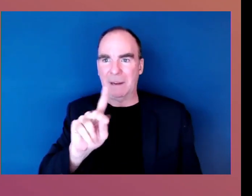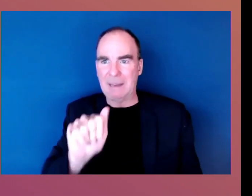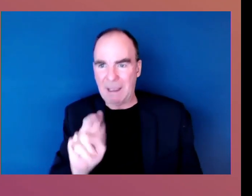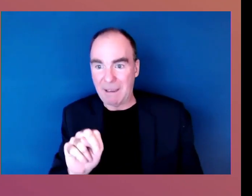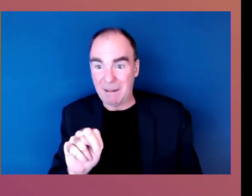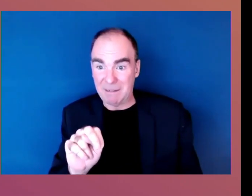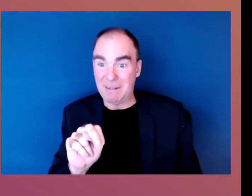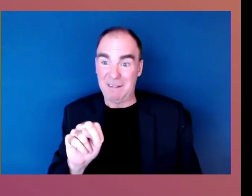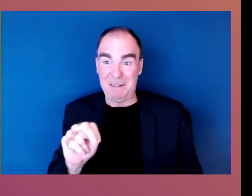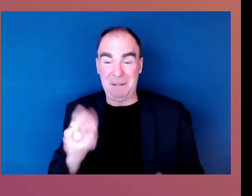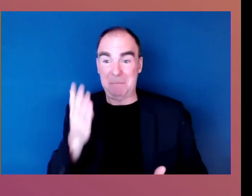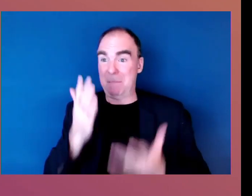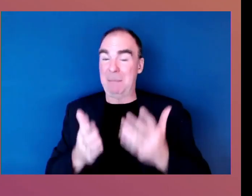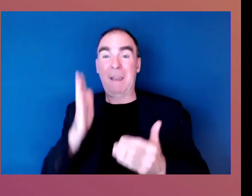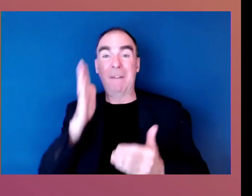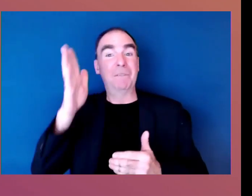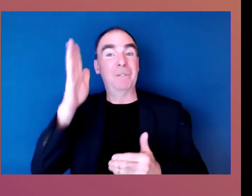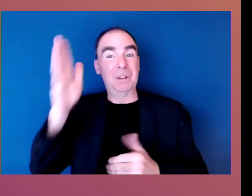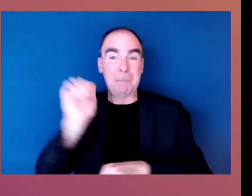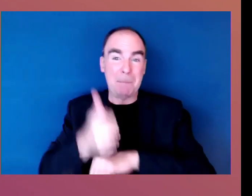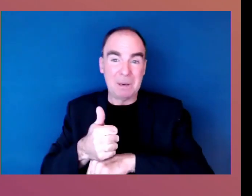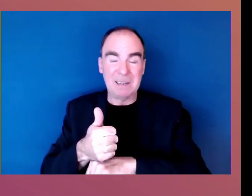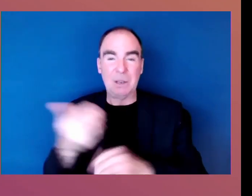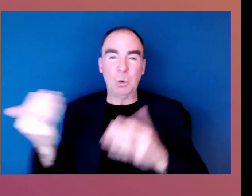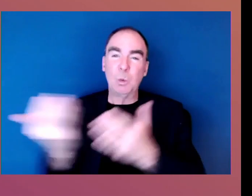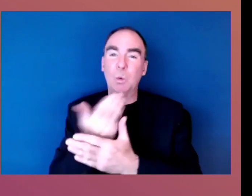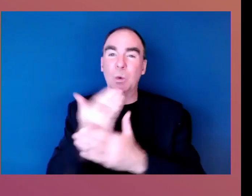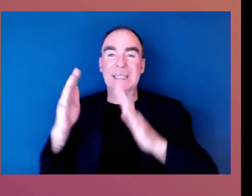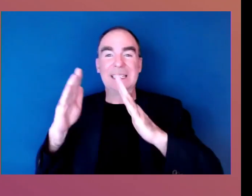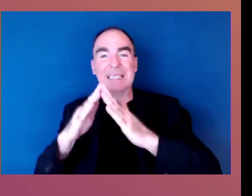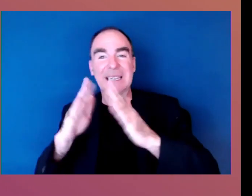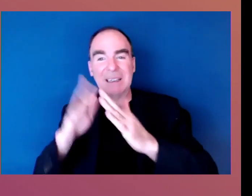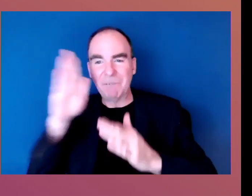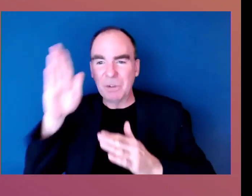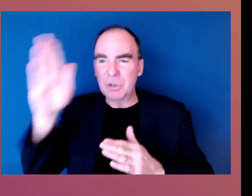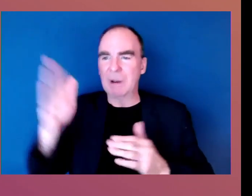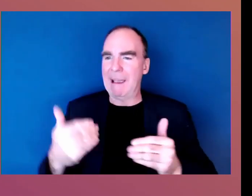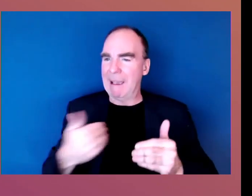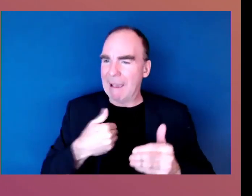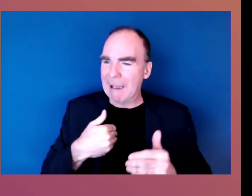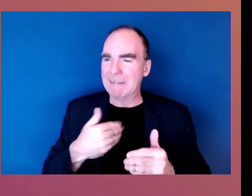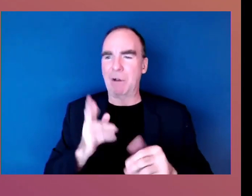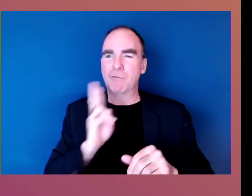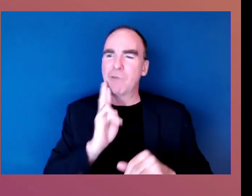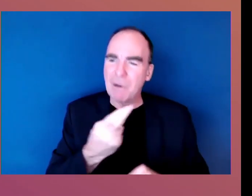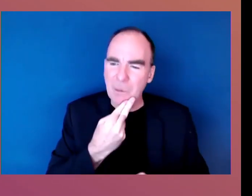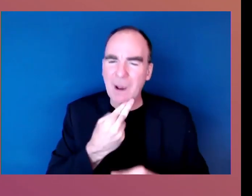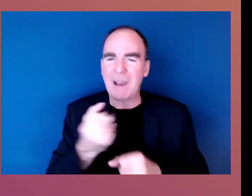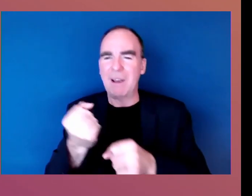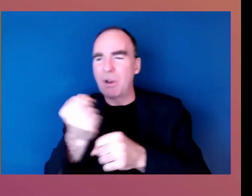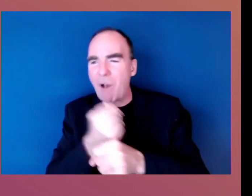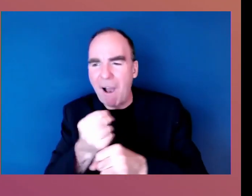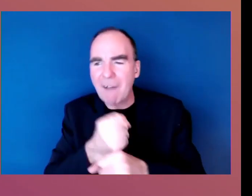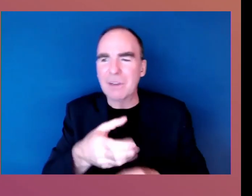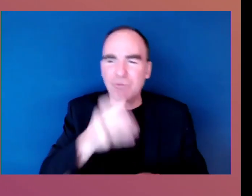a restaurant, cafe, shop, theater, classroom, and many futuristic exhibitions. I believe